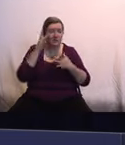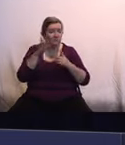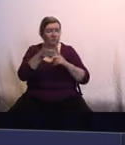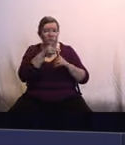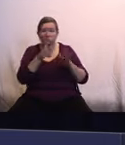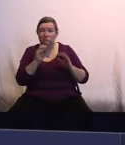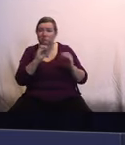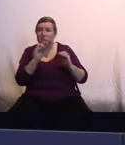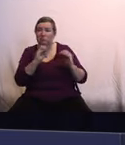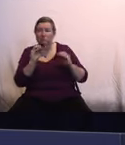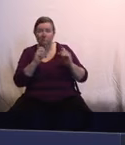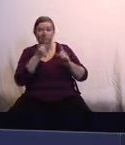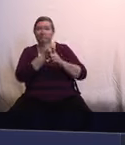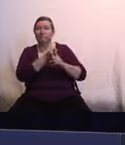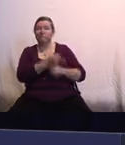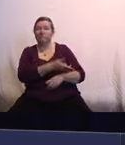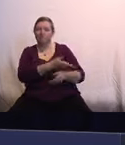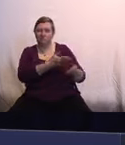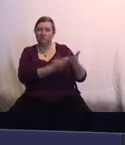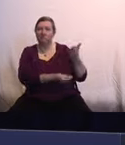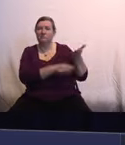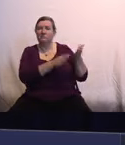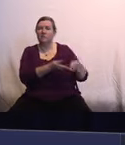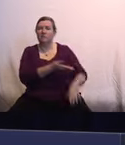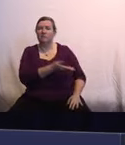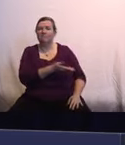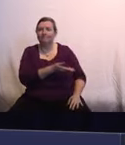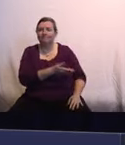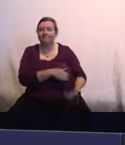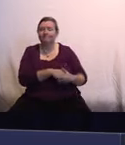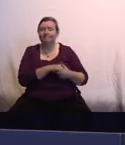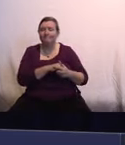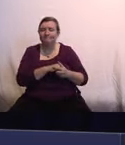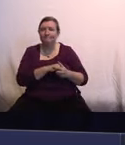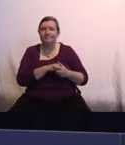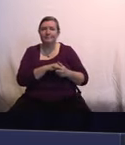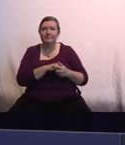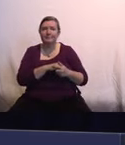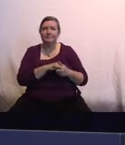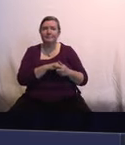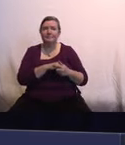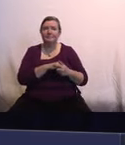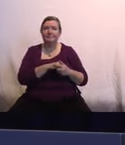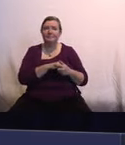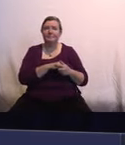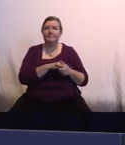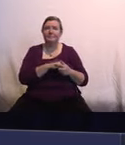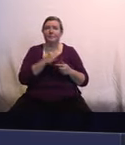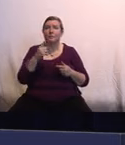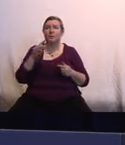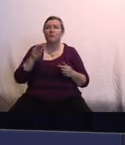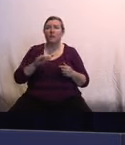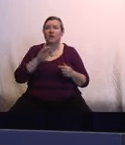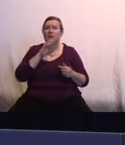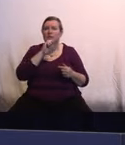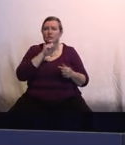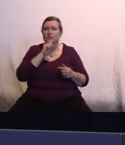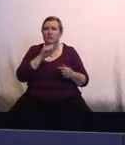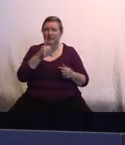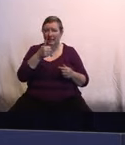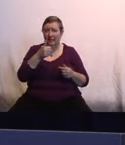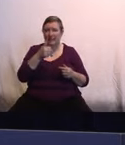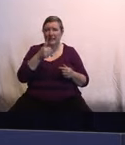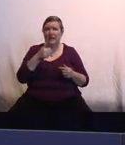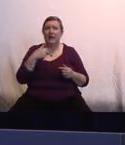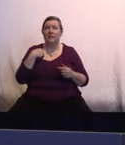COVID-associated pediatric deaths, I have previously released information on a child under 10 in North Jersey who died of